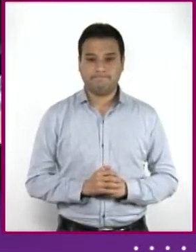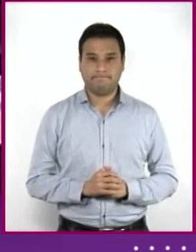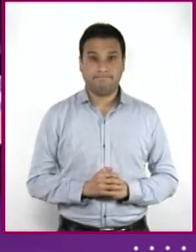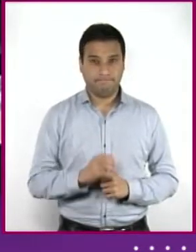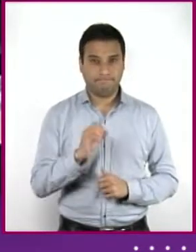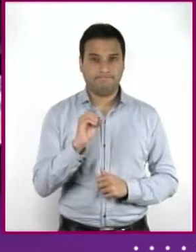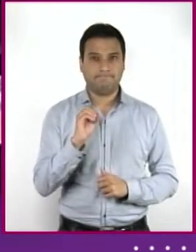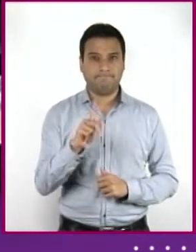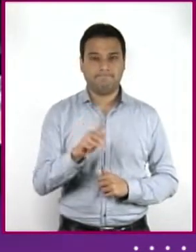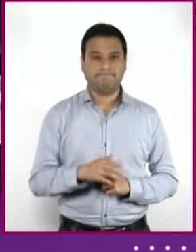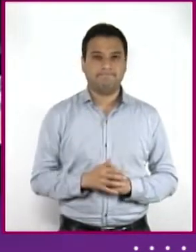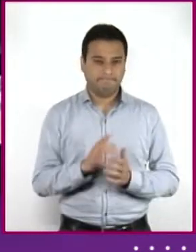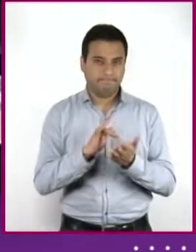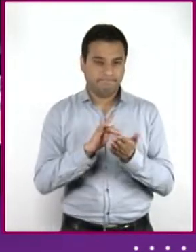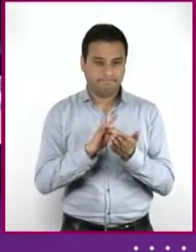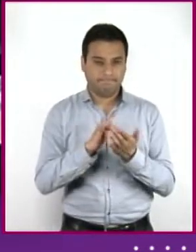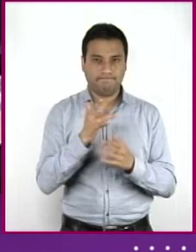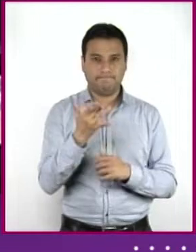Okay, thank you.